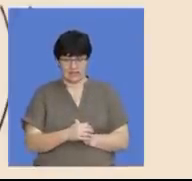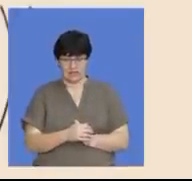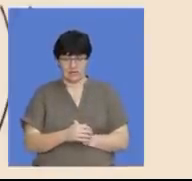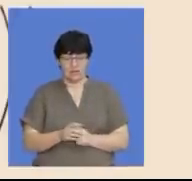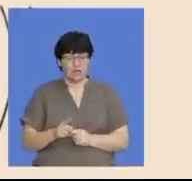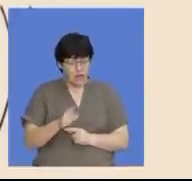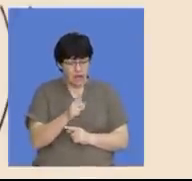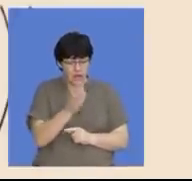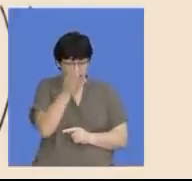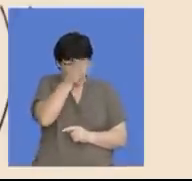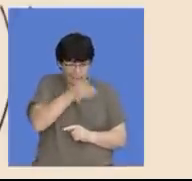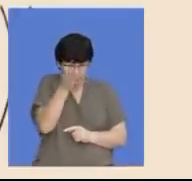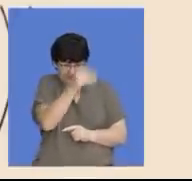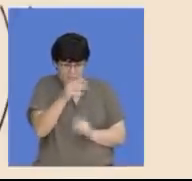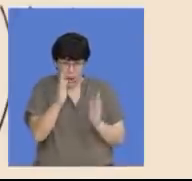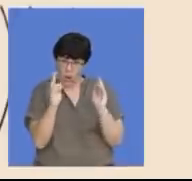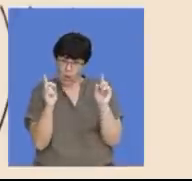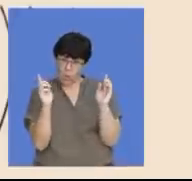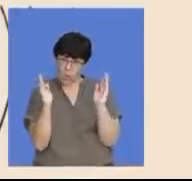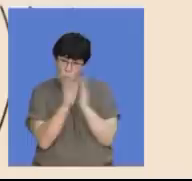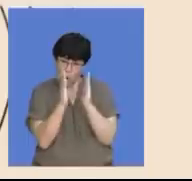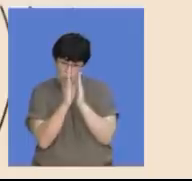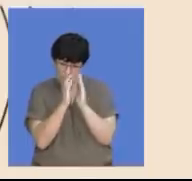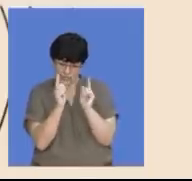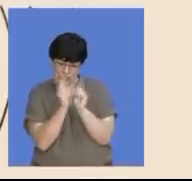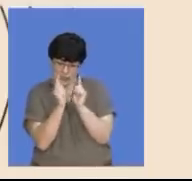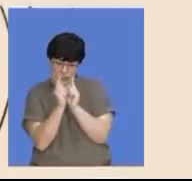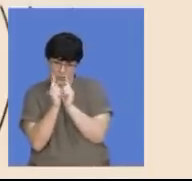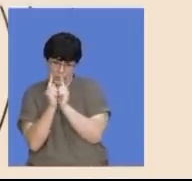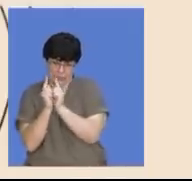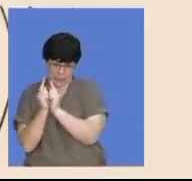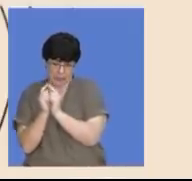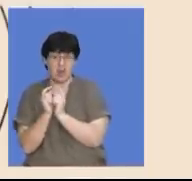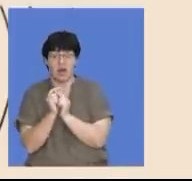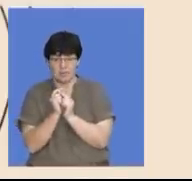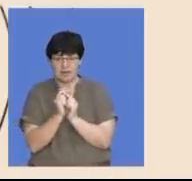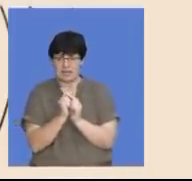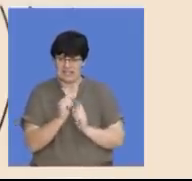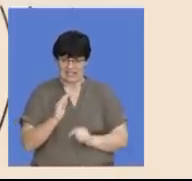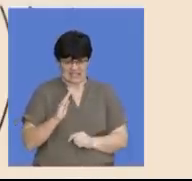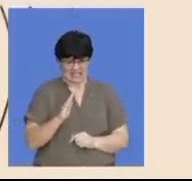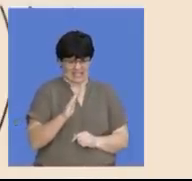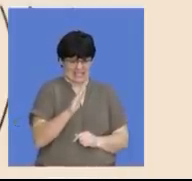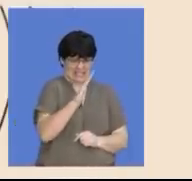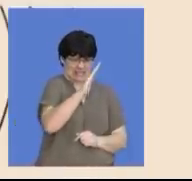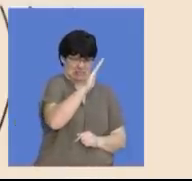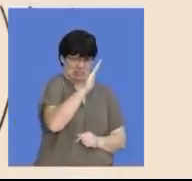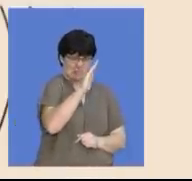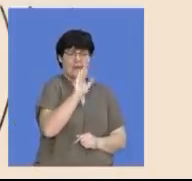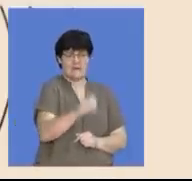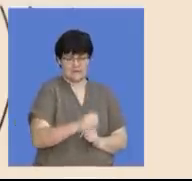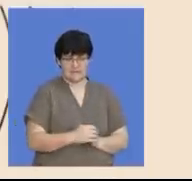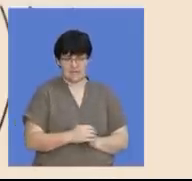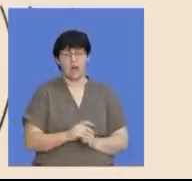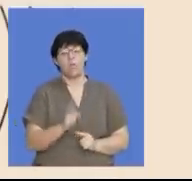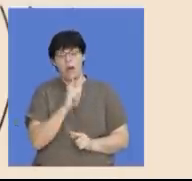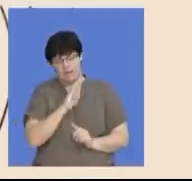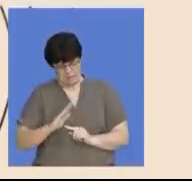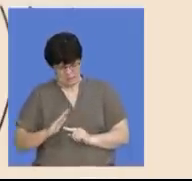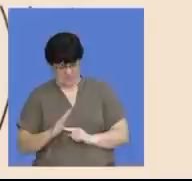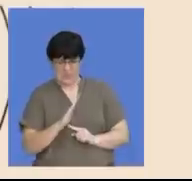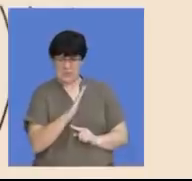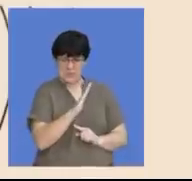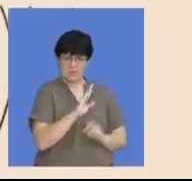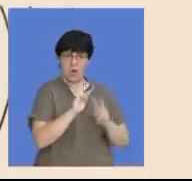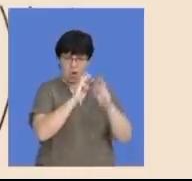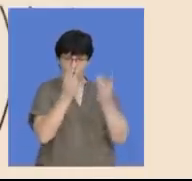the contour lines are close together, notice the steepness of that slope. It is a steep slope